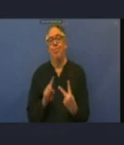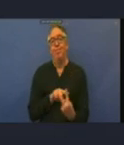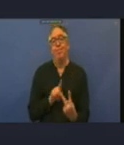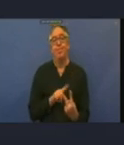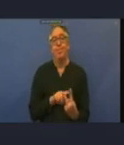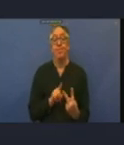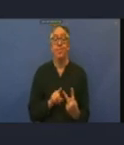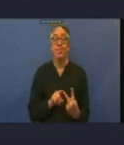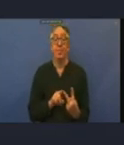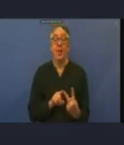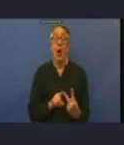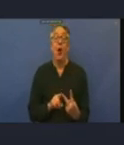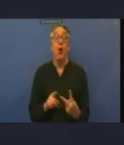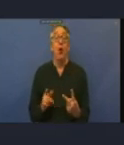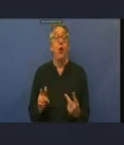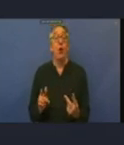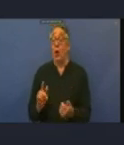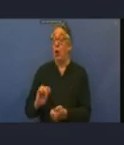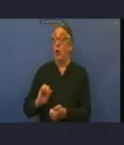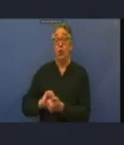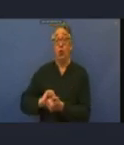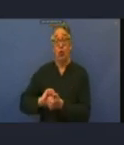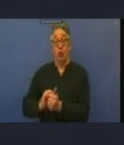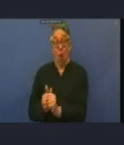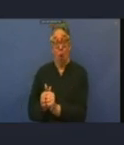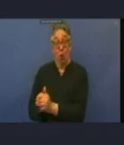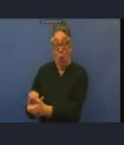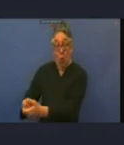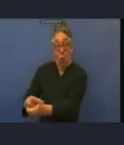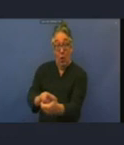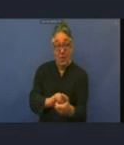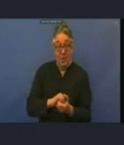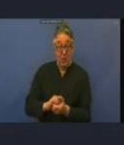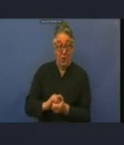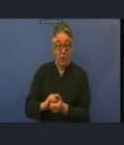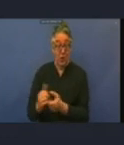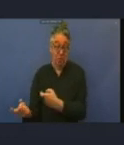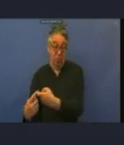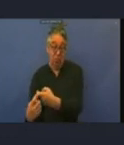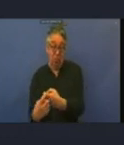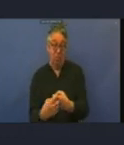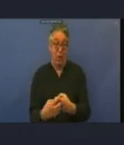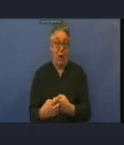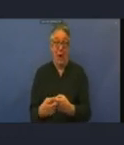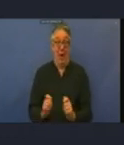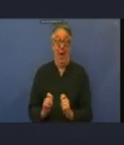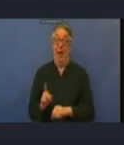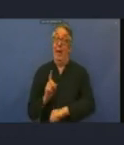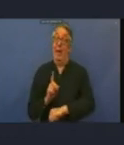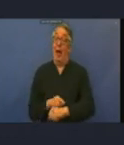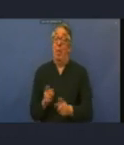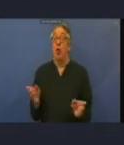to sport organizations and stakeholders was really short to prepare a